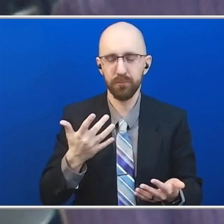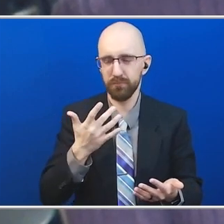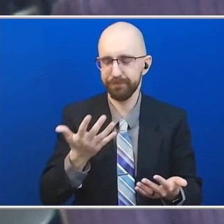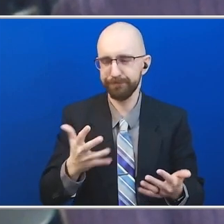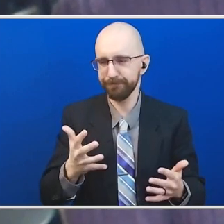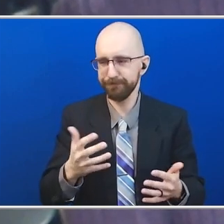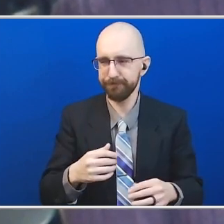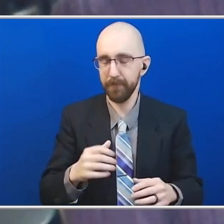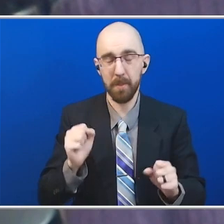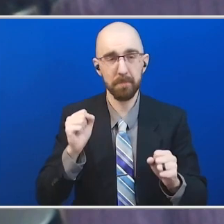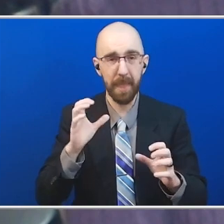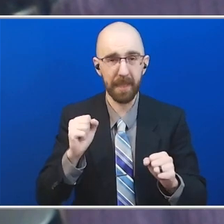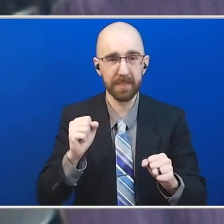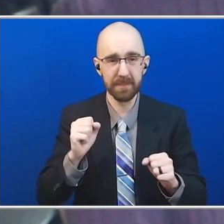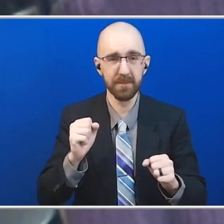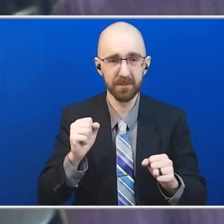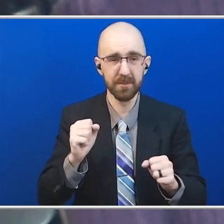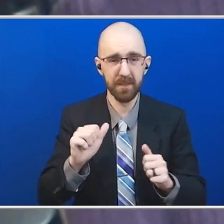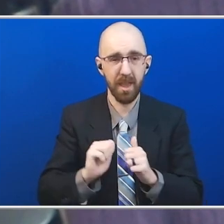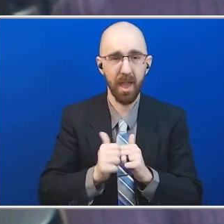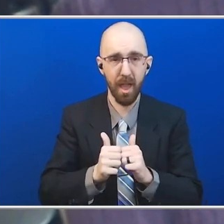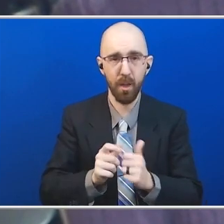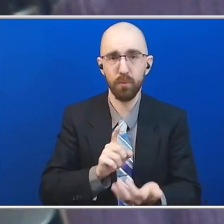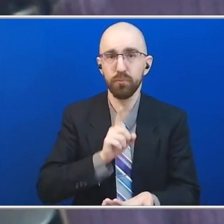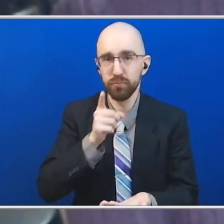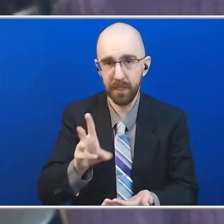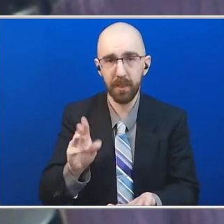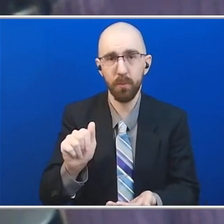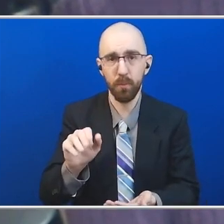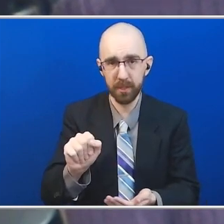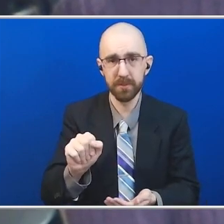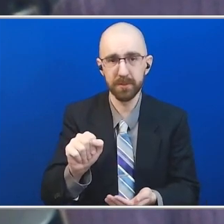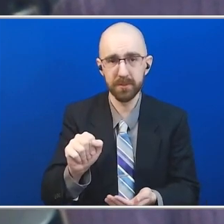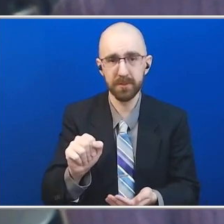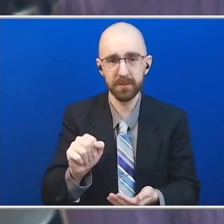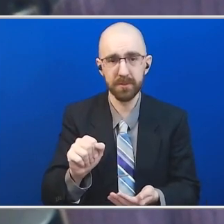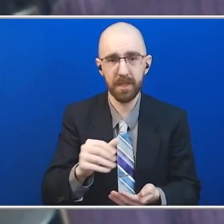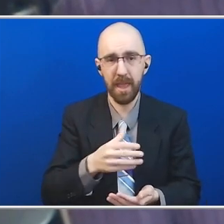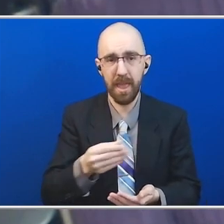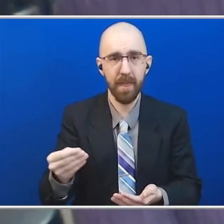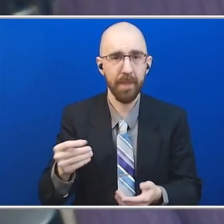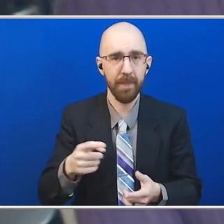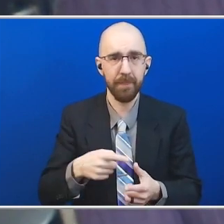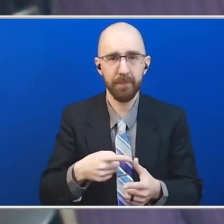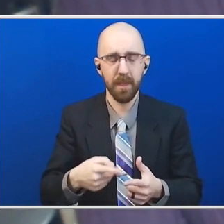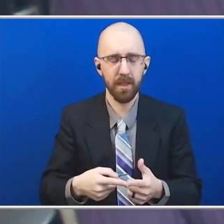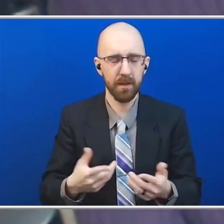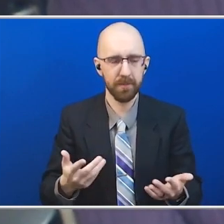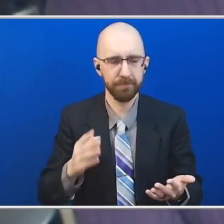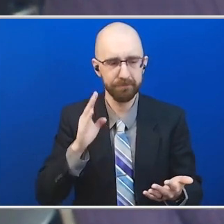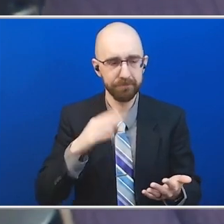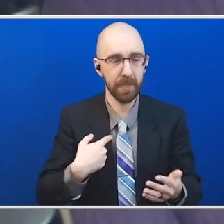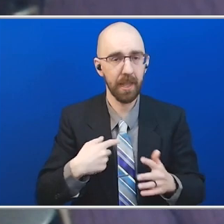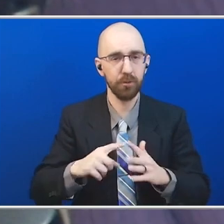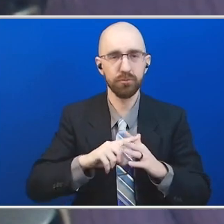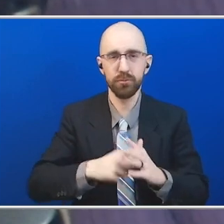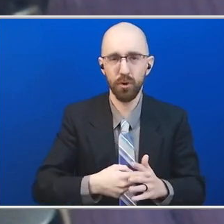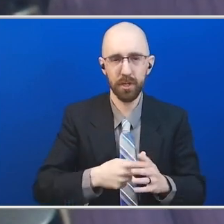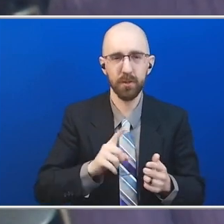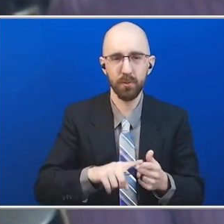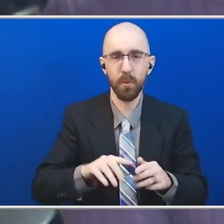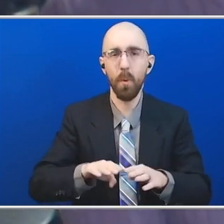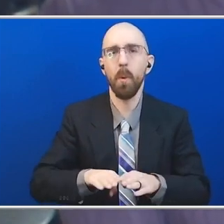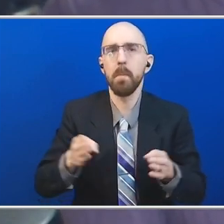at, how real it really was. And then, I started to open up about